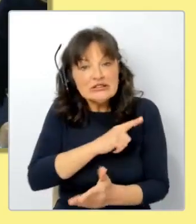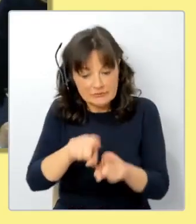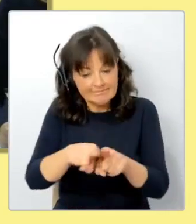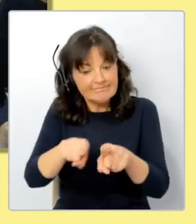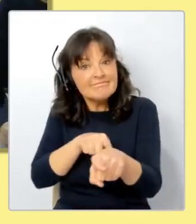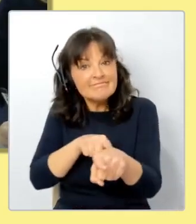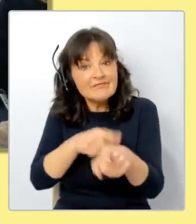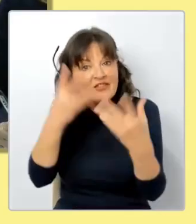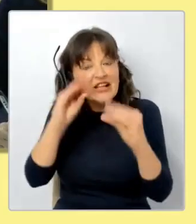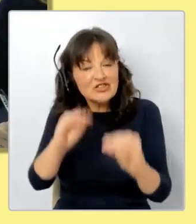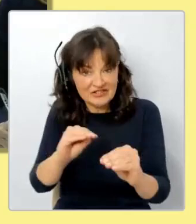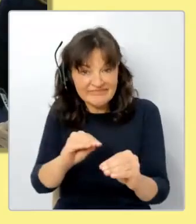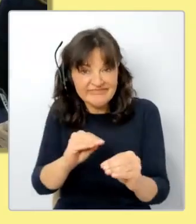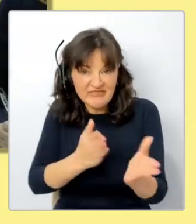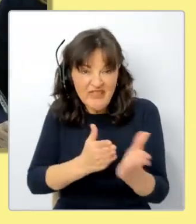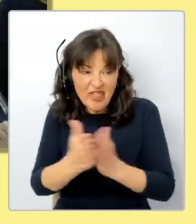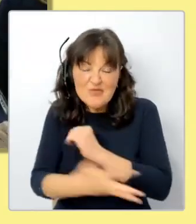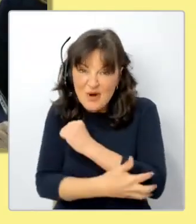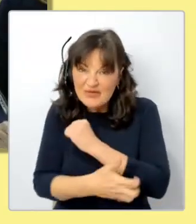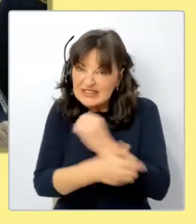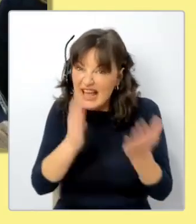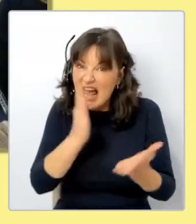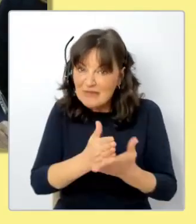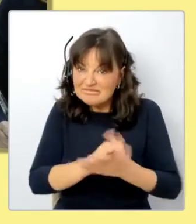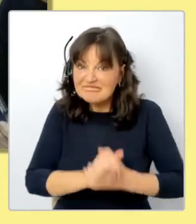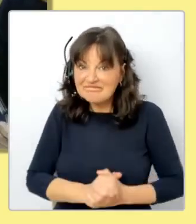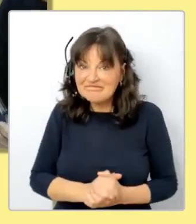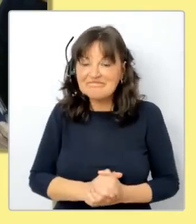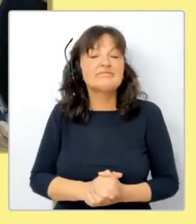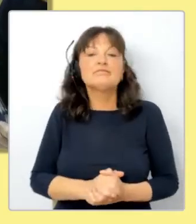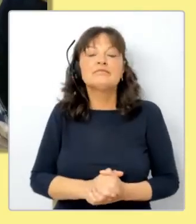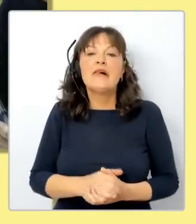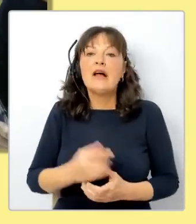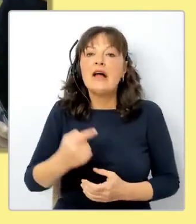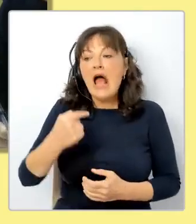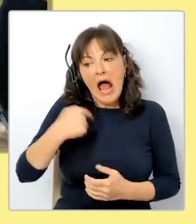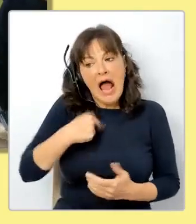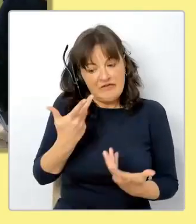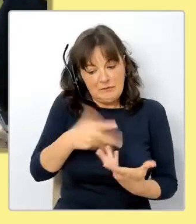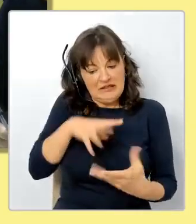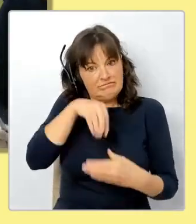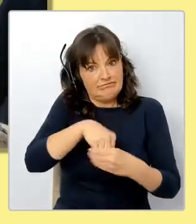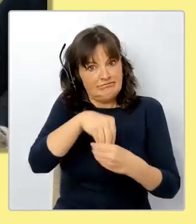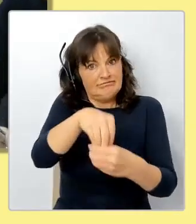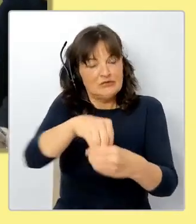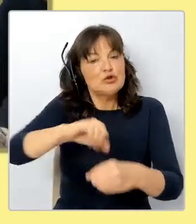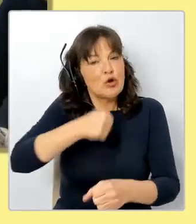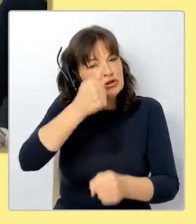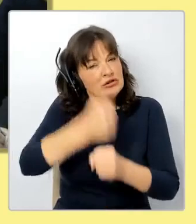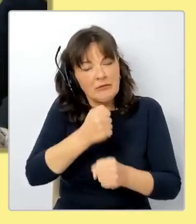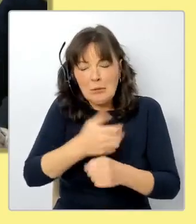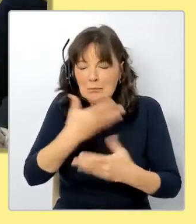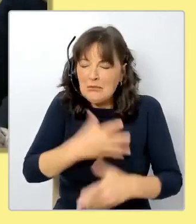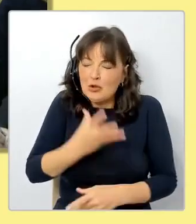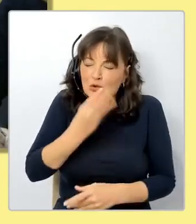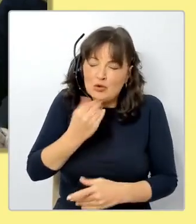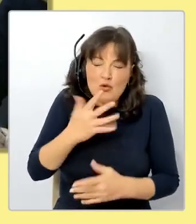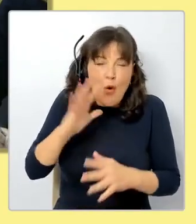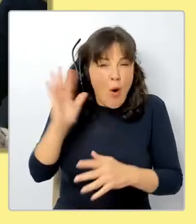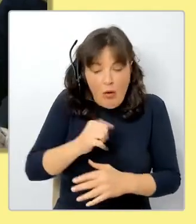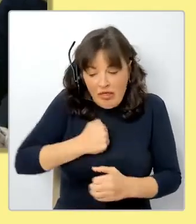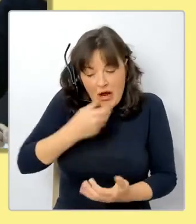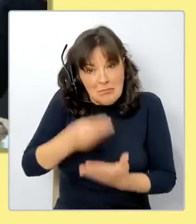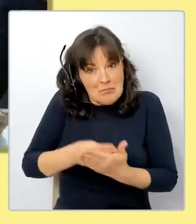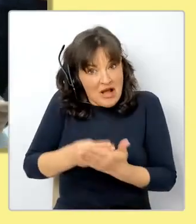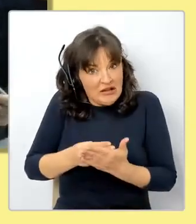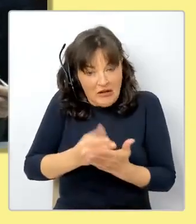Government has, and it's been in all the budgets that I've certainly passed, the Scottish Government has used every last penny we have at our disposal